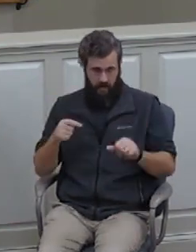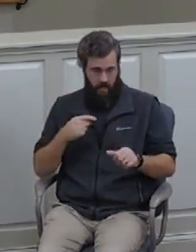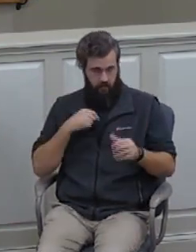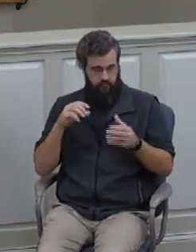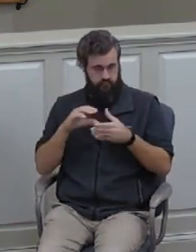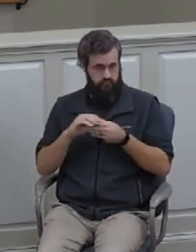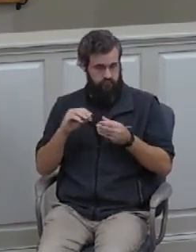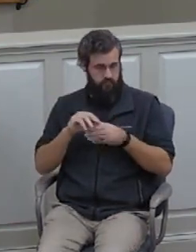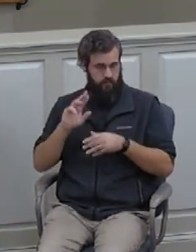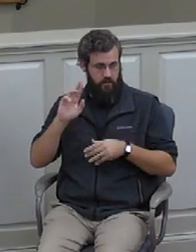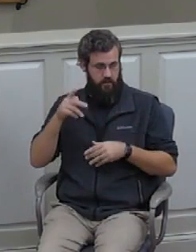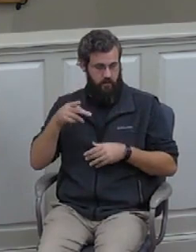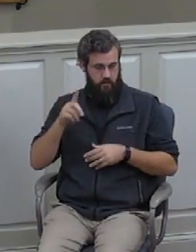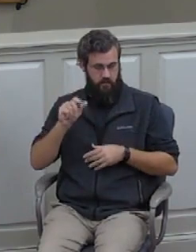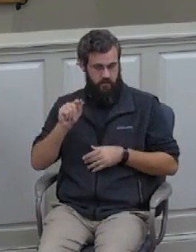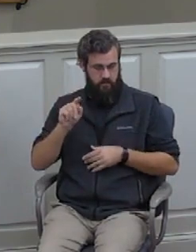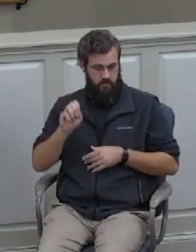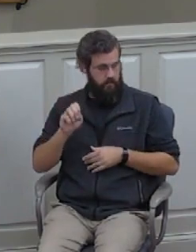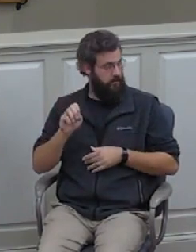during the executive session?